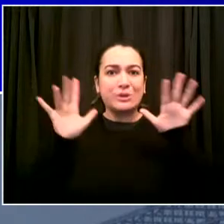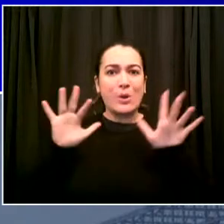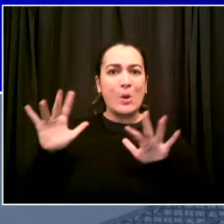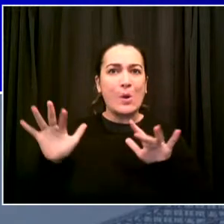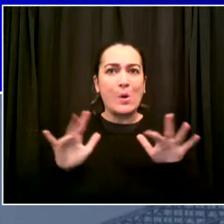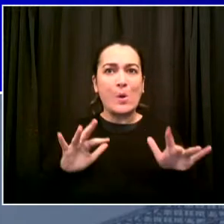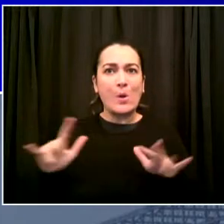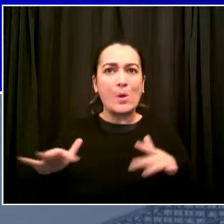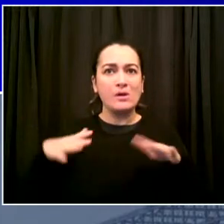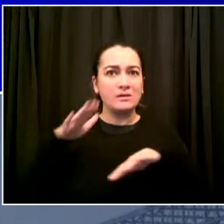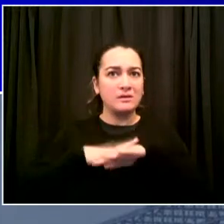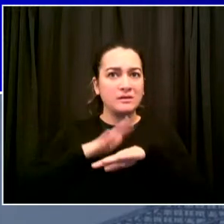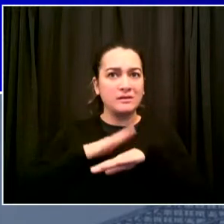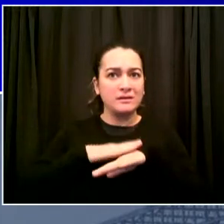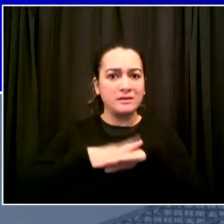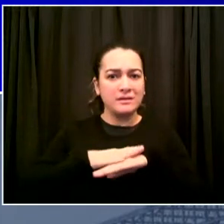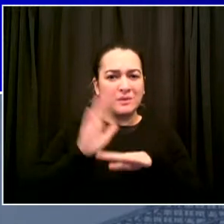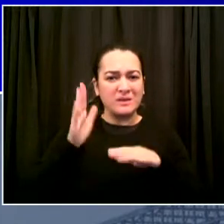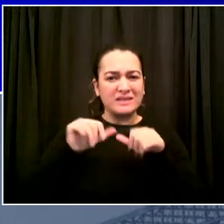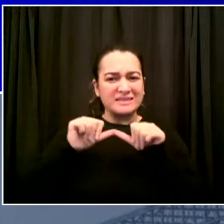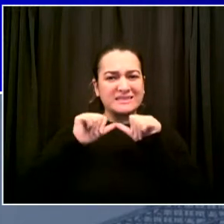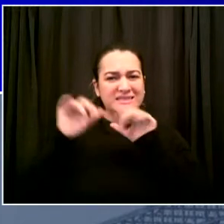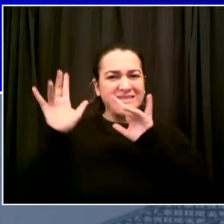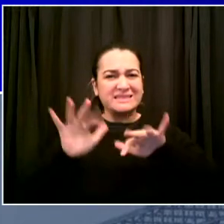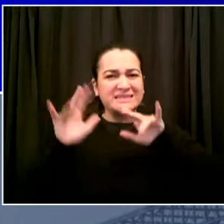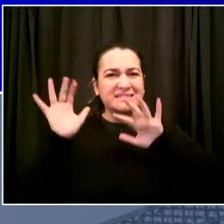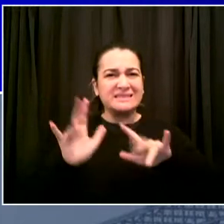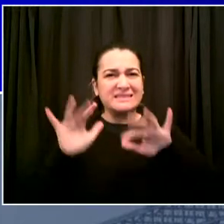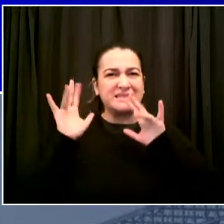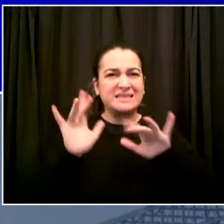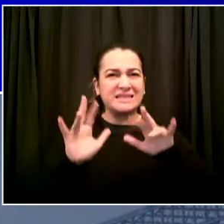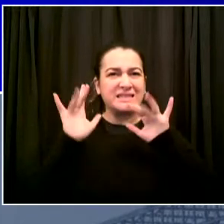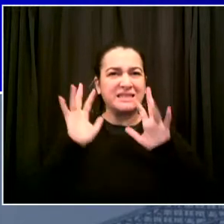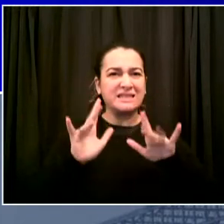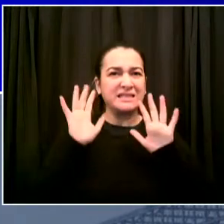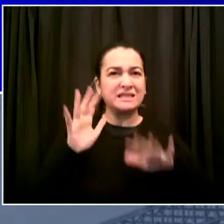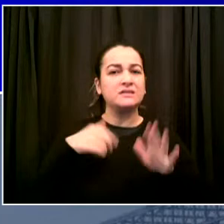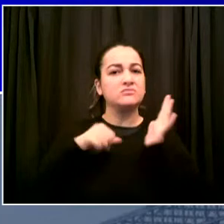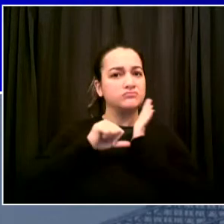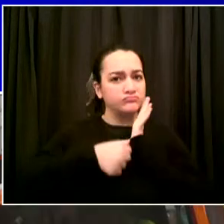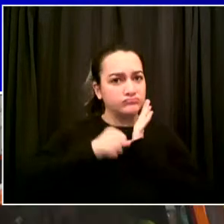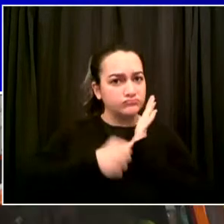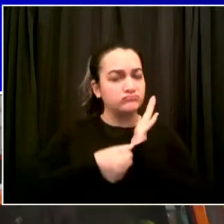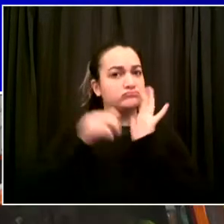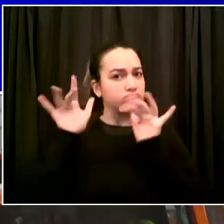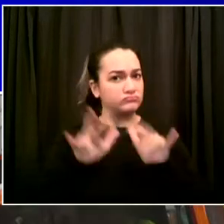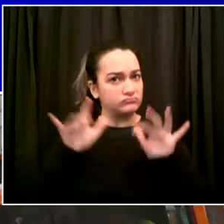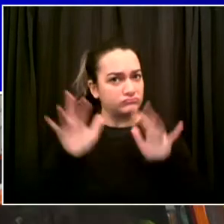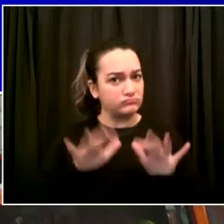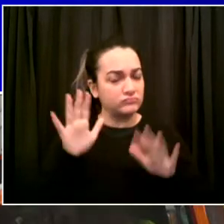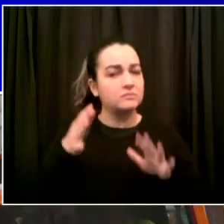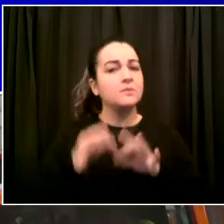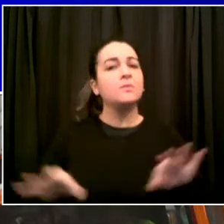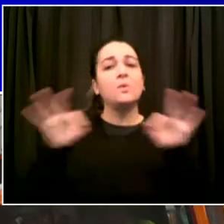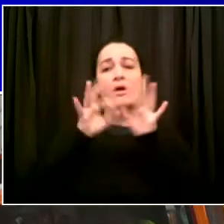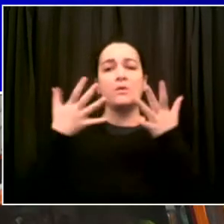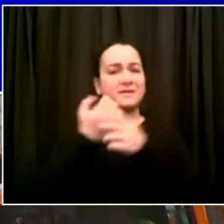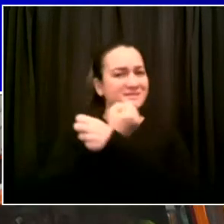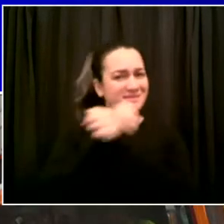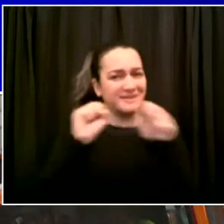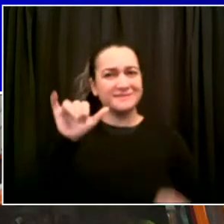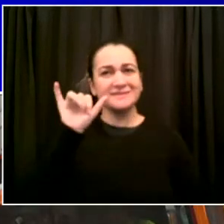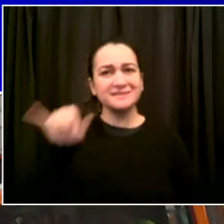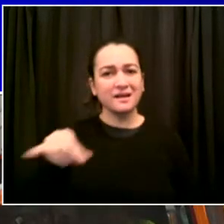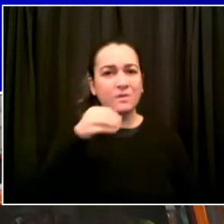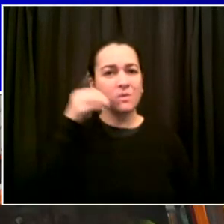clearly. I know my colleagues are going to say it clearly. Blizzard conditions, stay off the road, stay off the streets and sidewalks,